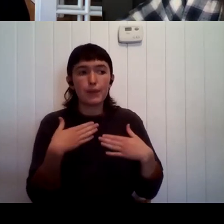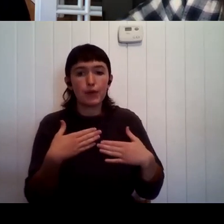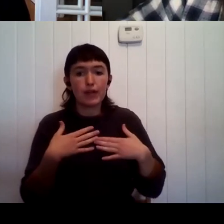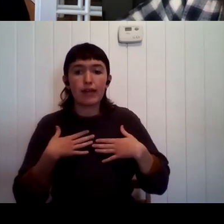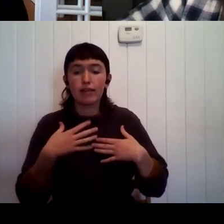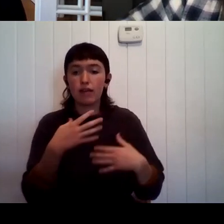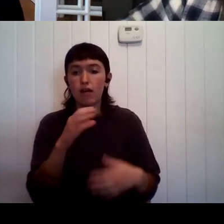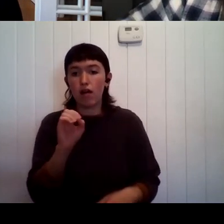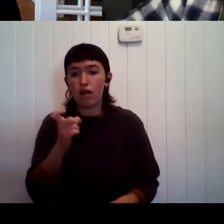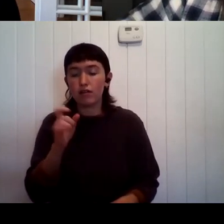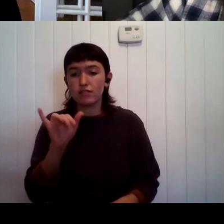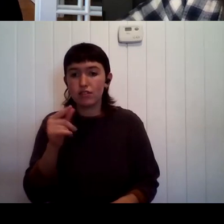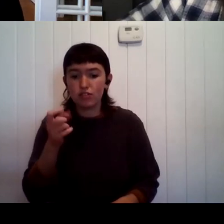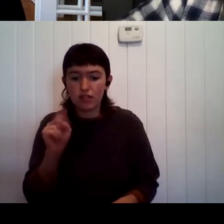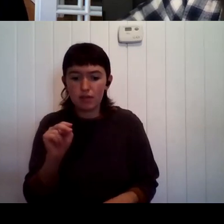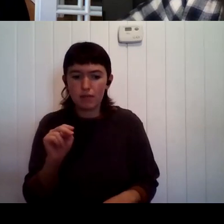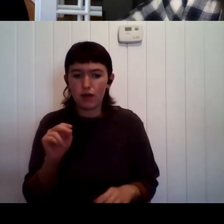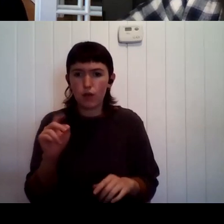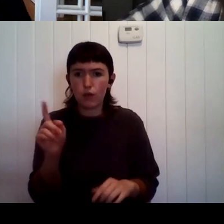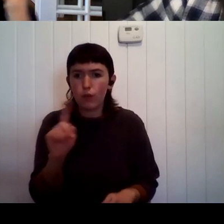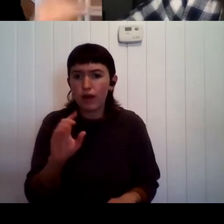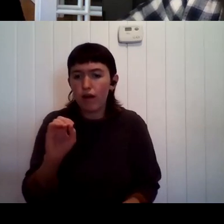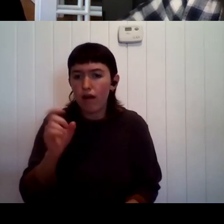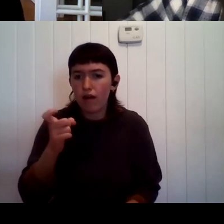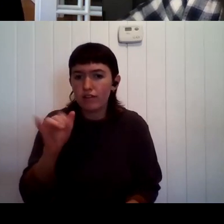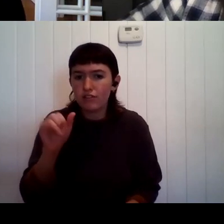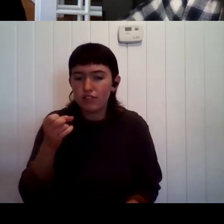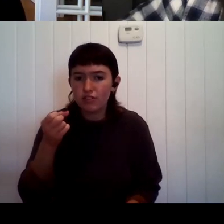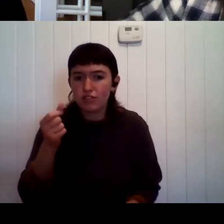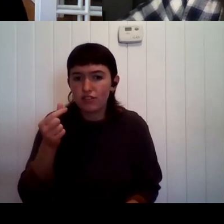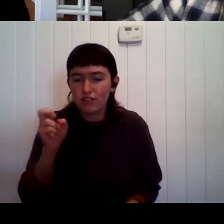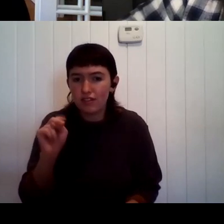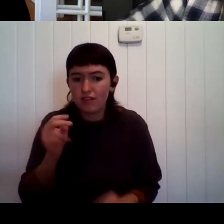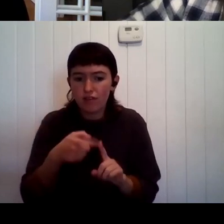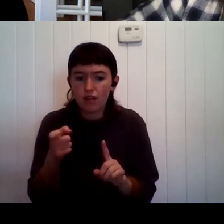we eat and what would we drink, right? So think of it like that.